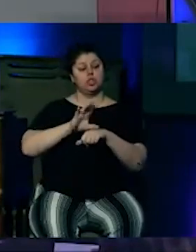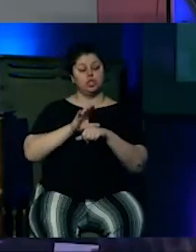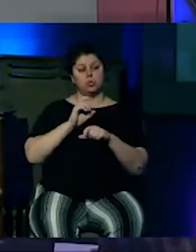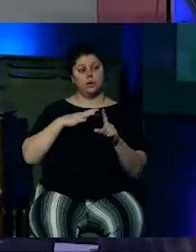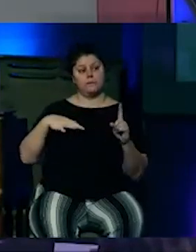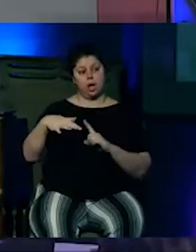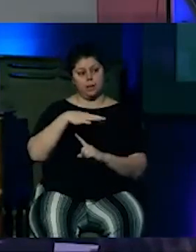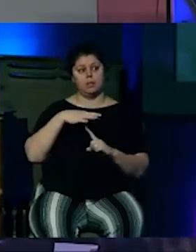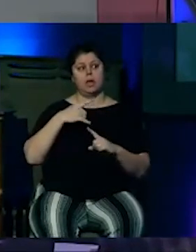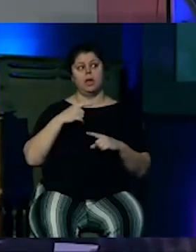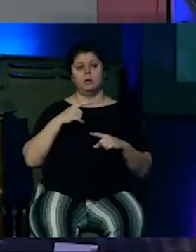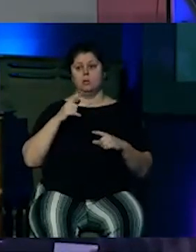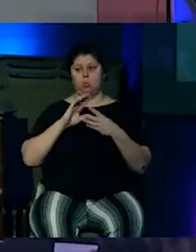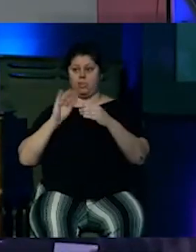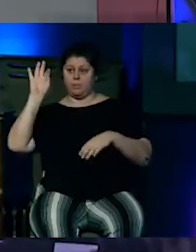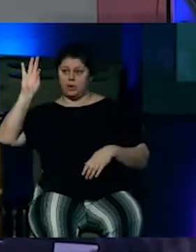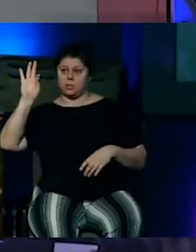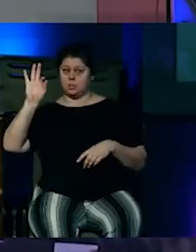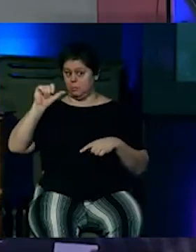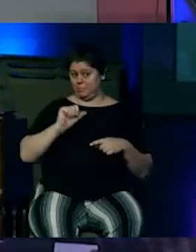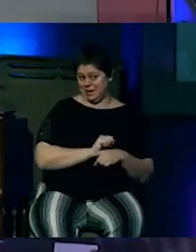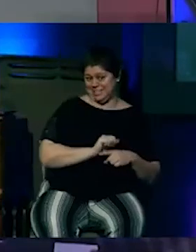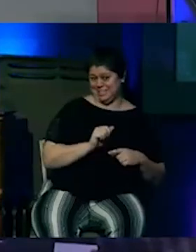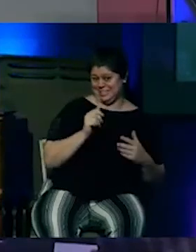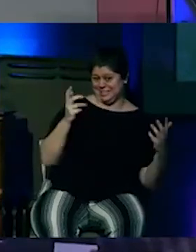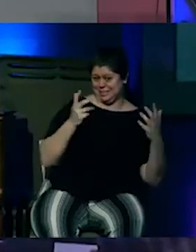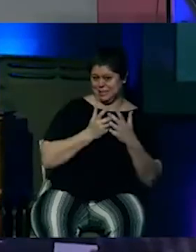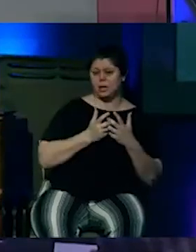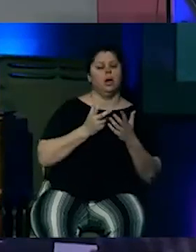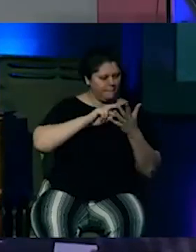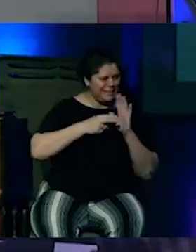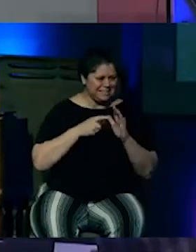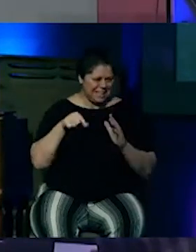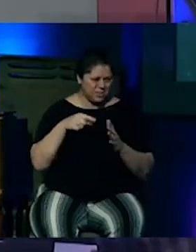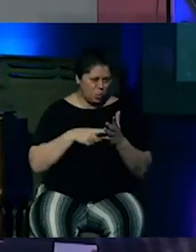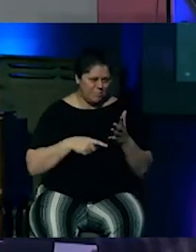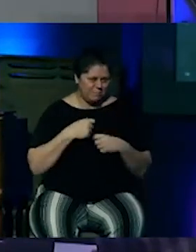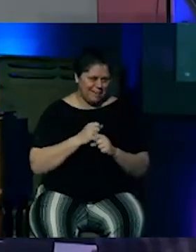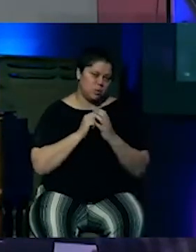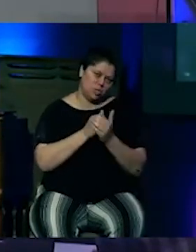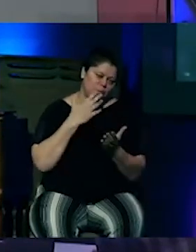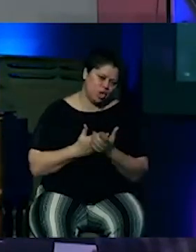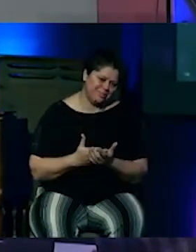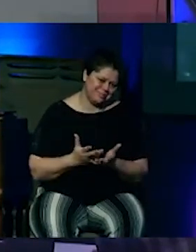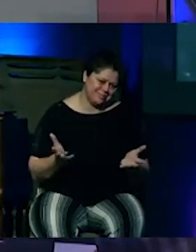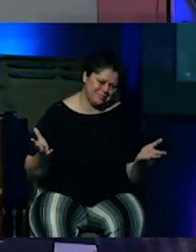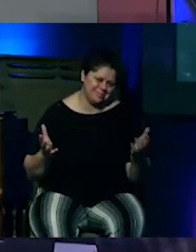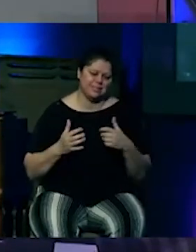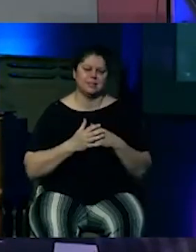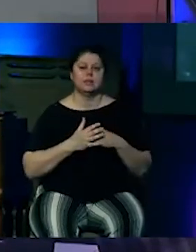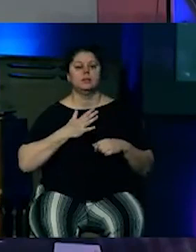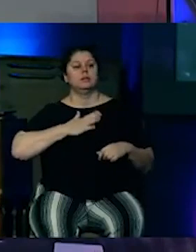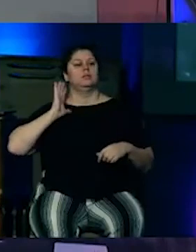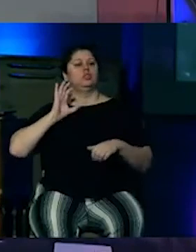that practices what they preach, basically, that actually makes the worship good in a certain way. Like, in